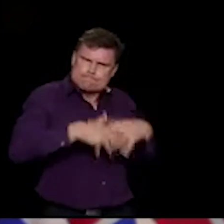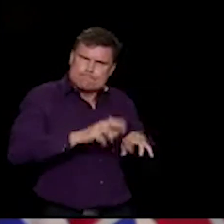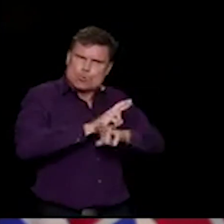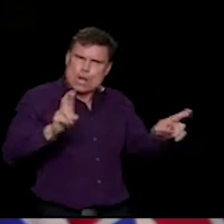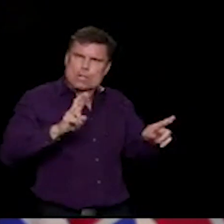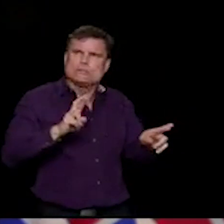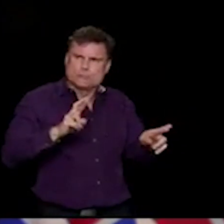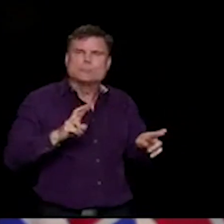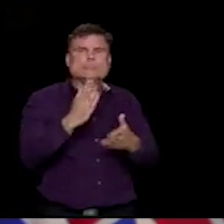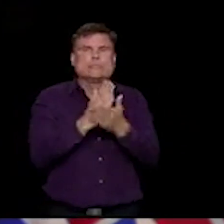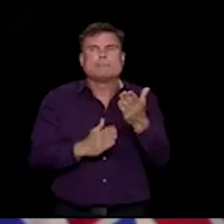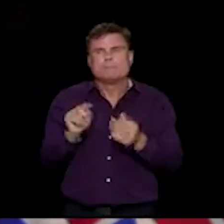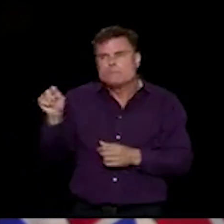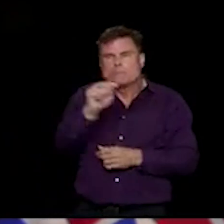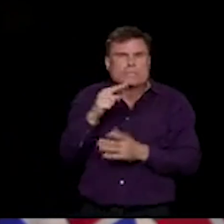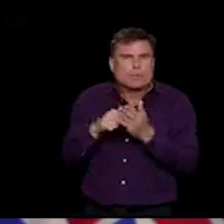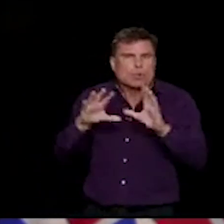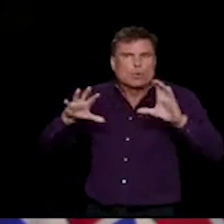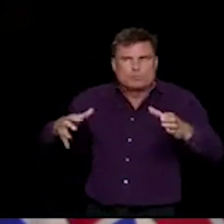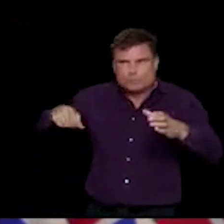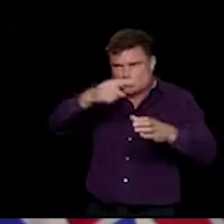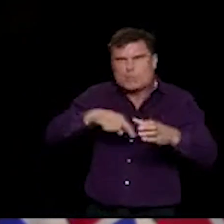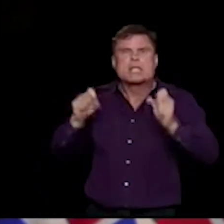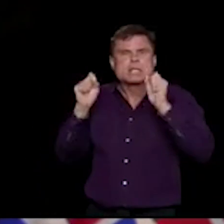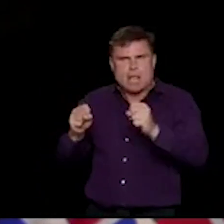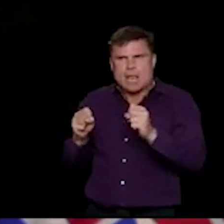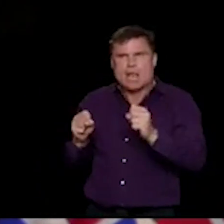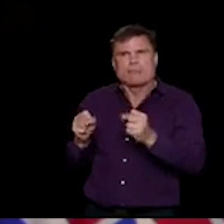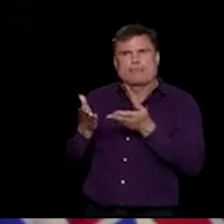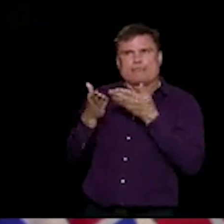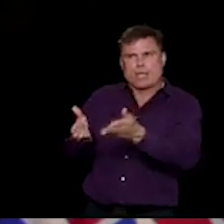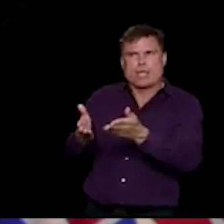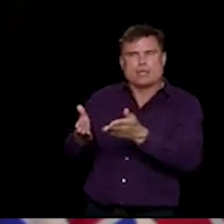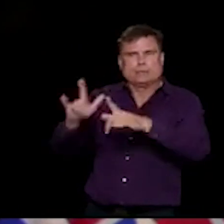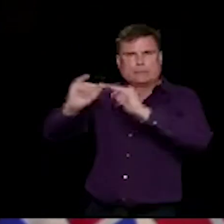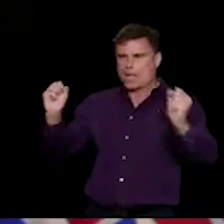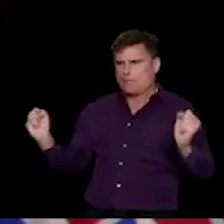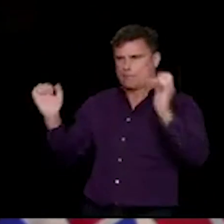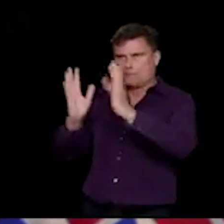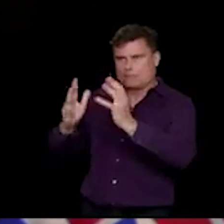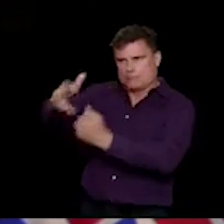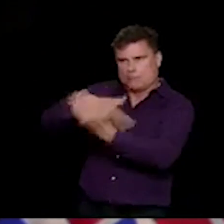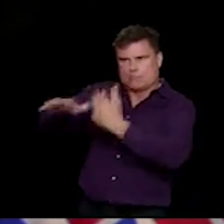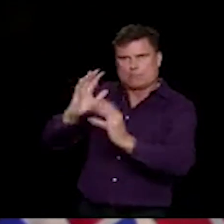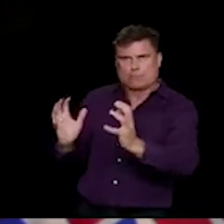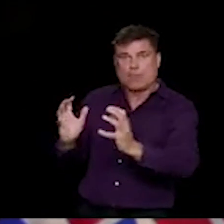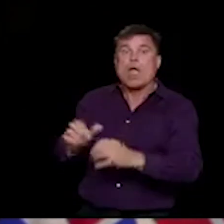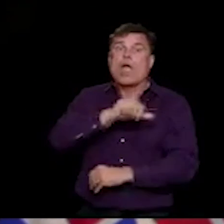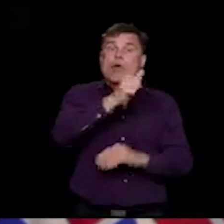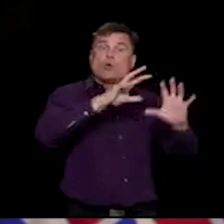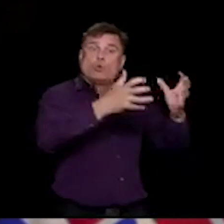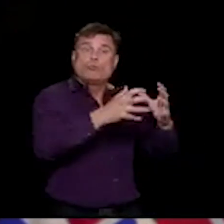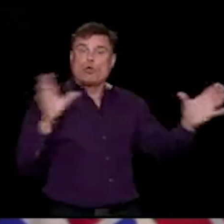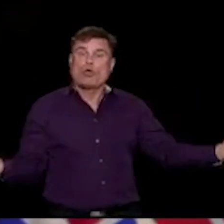consistent with that concept of how we're doing this, and it will look a little bit different in different schools and with different age groups. But it doesn't